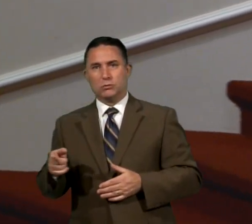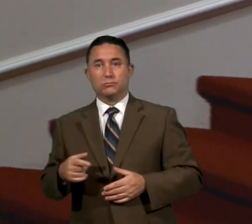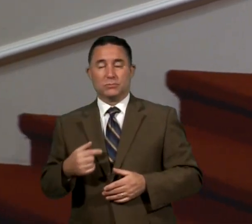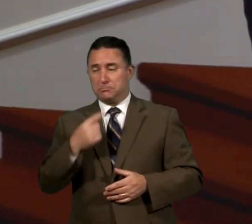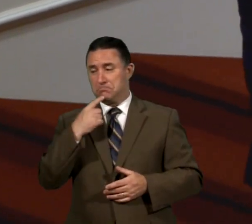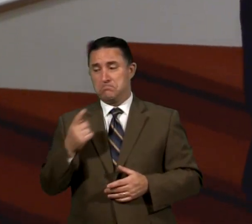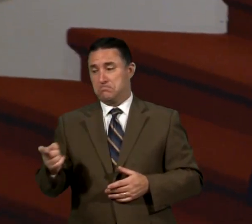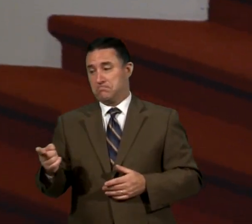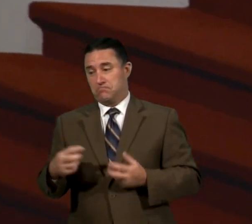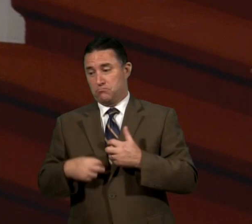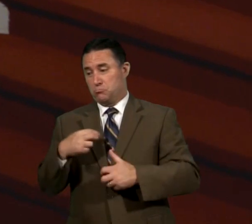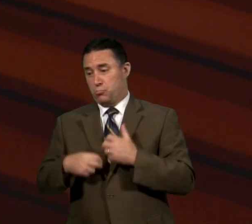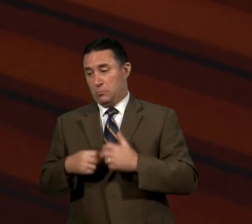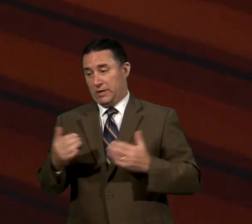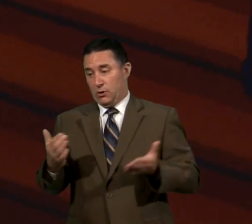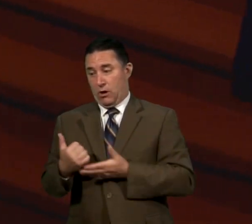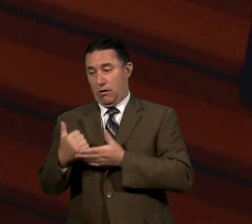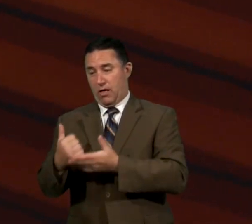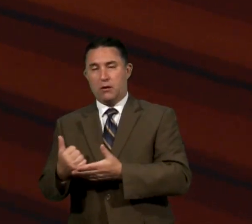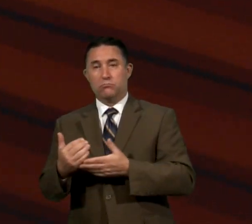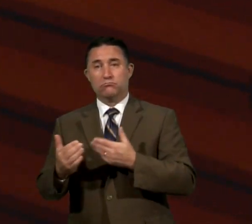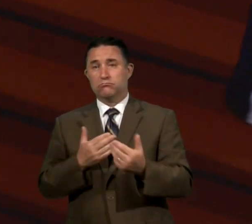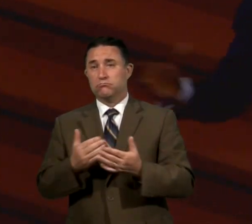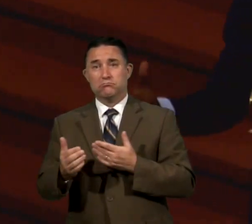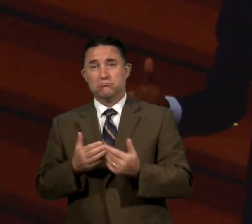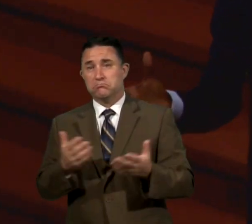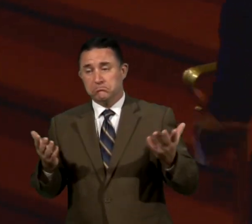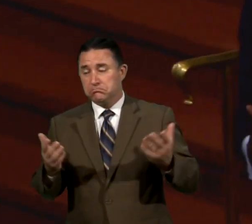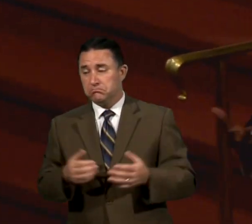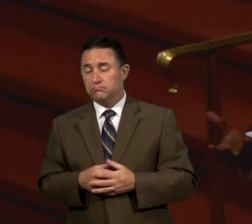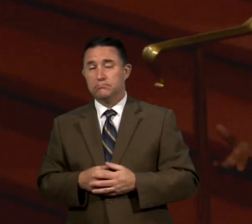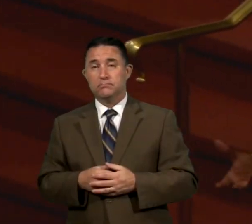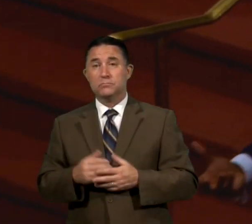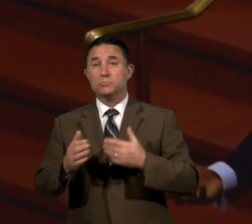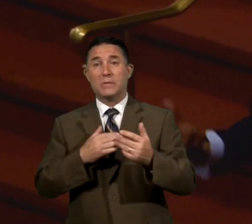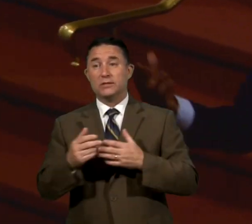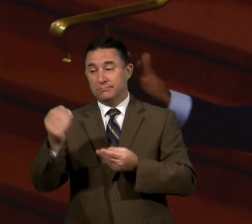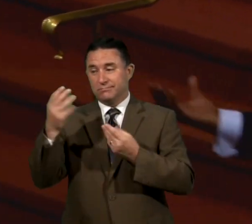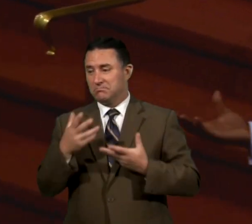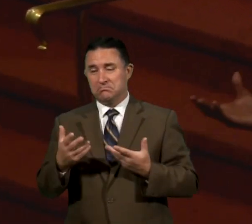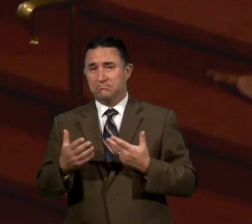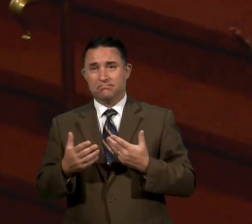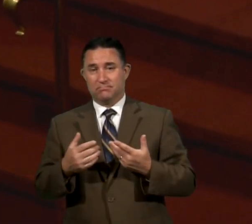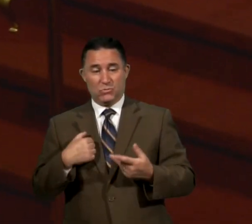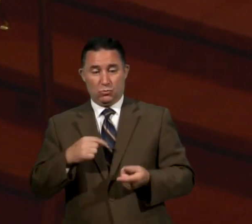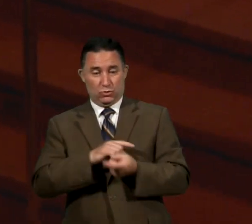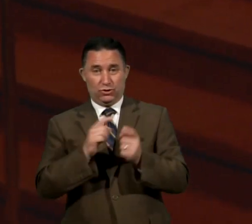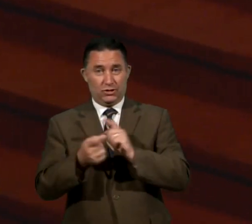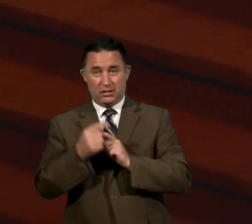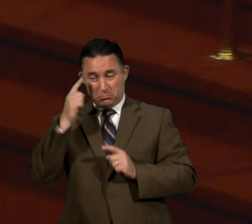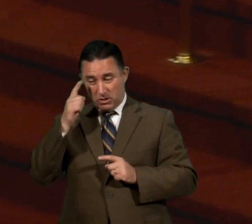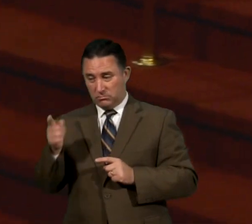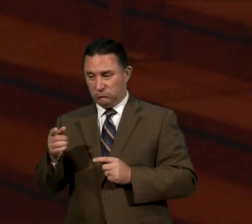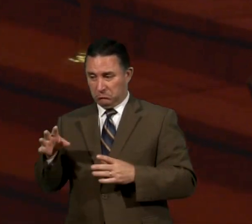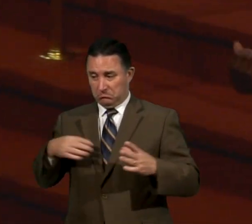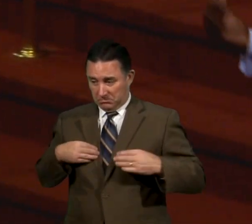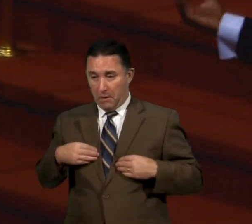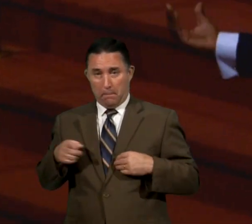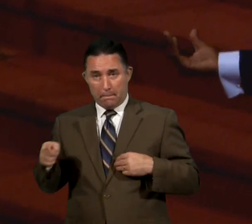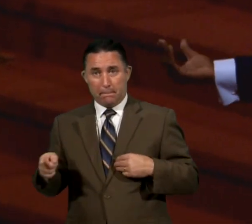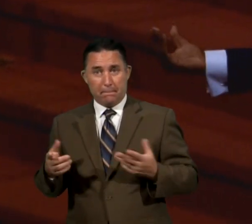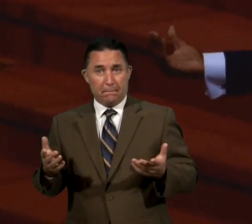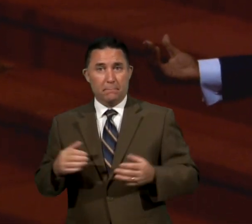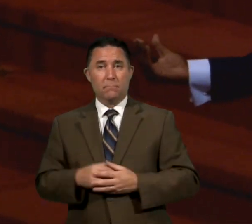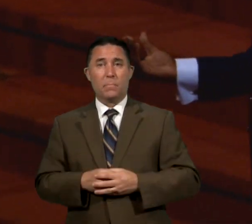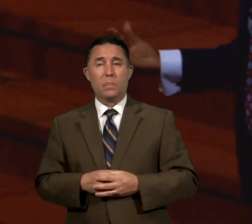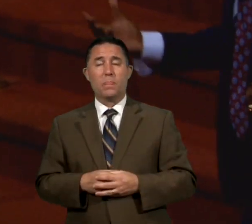just say, hey, they got issues. We're here to help them out with whatever it is. No matter what you tell us, it's not going to make us change our mind about them. We're accepting them in. It is